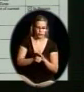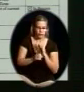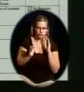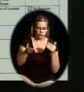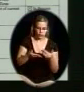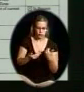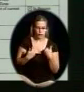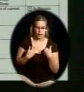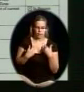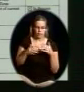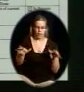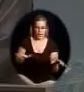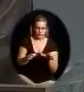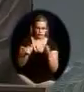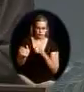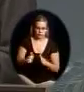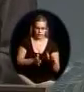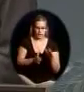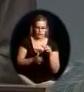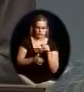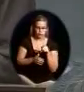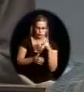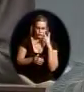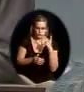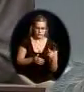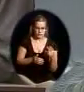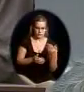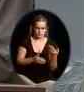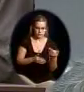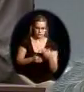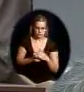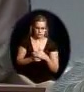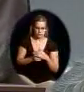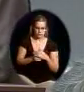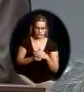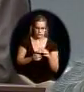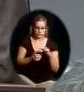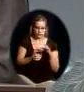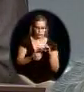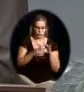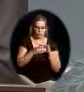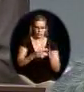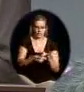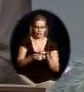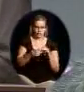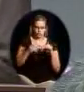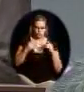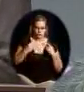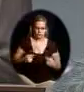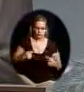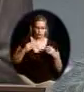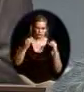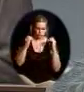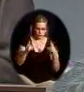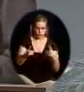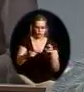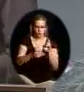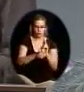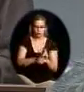have those action plans that we utilize. You see one there before you related to physical education and the use of technology.